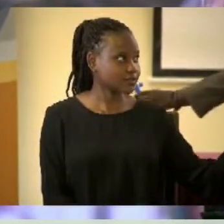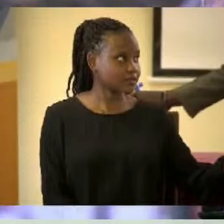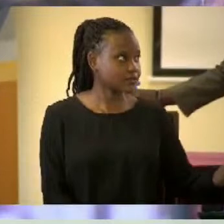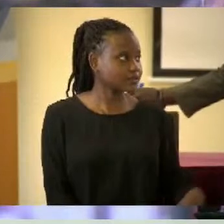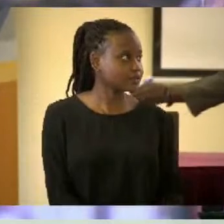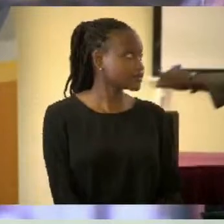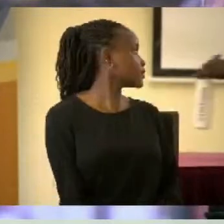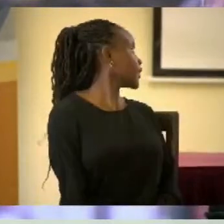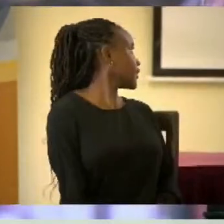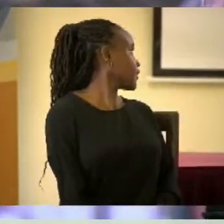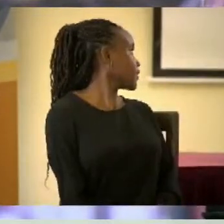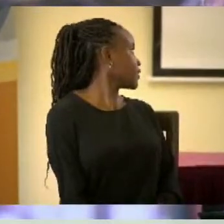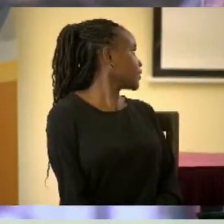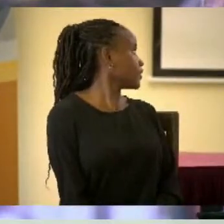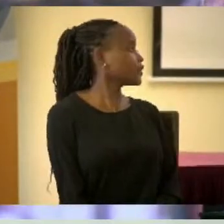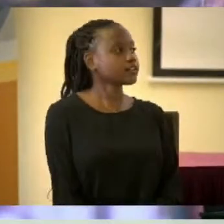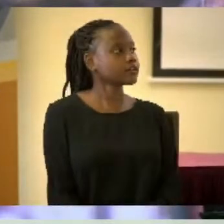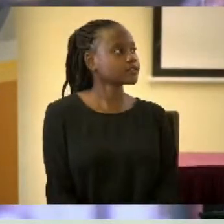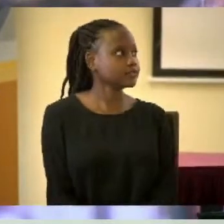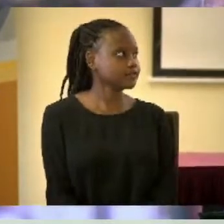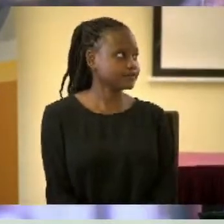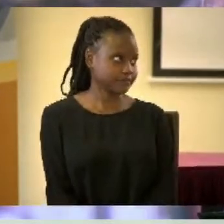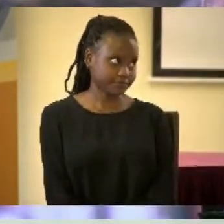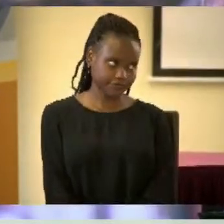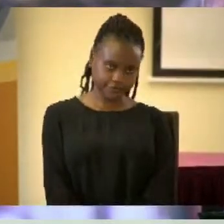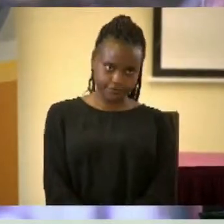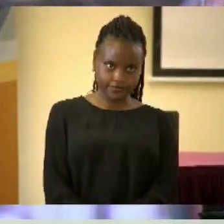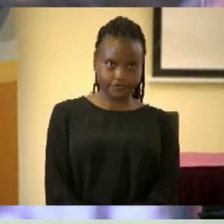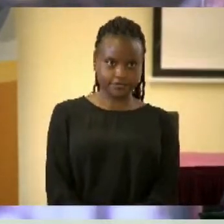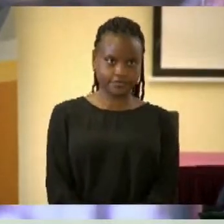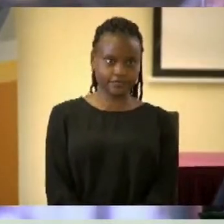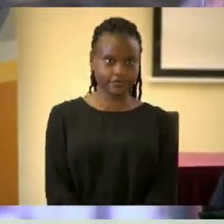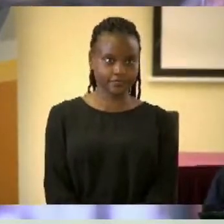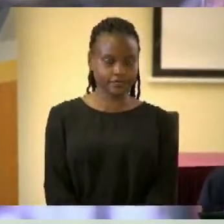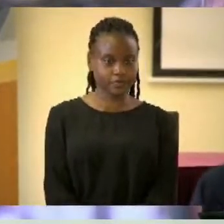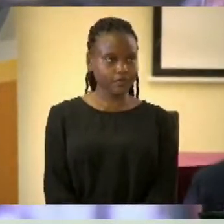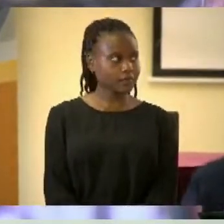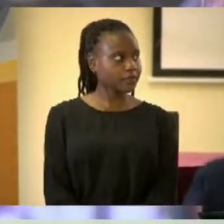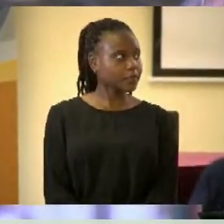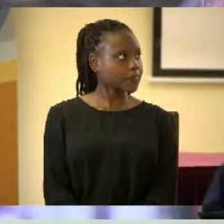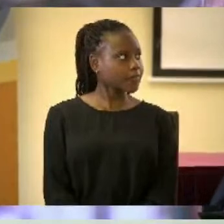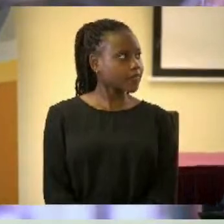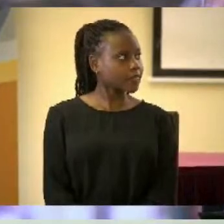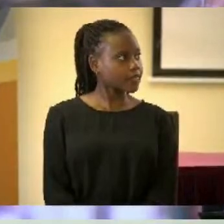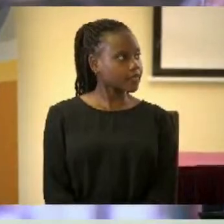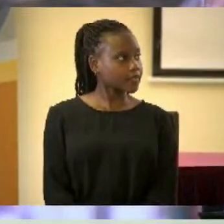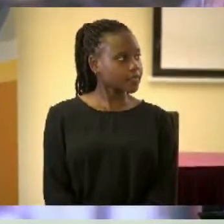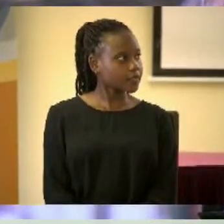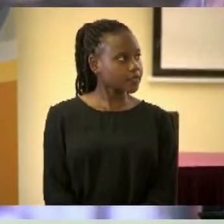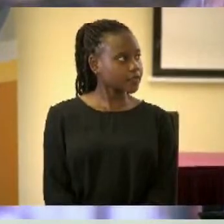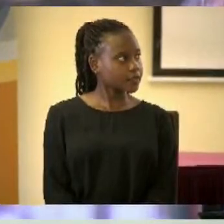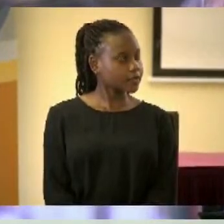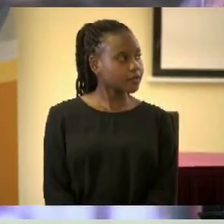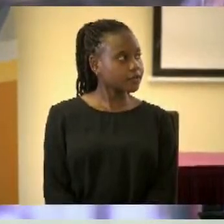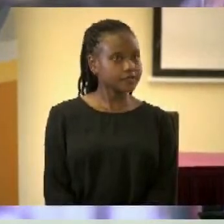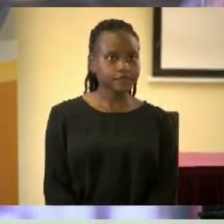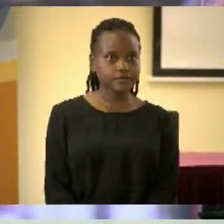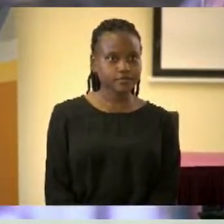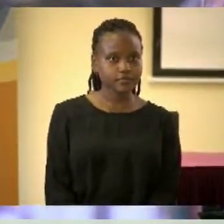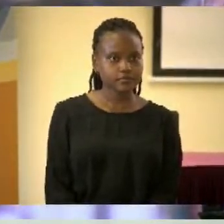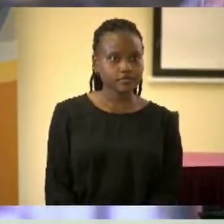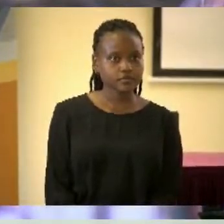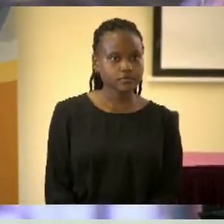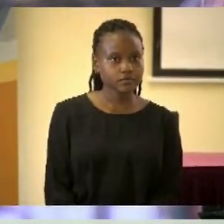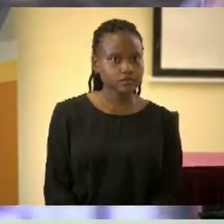Thank you so much, Chief Registrar, for your remarks. My name is Aska. I'm from